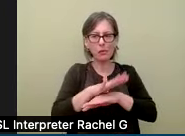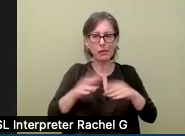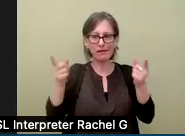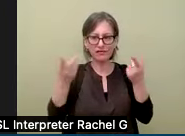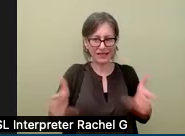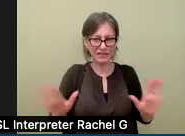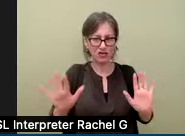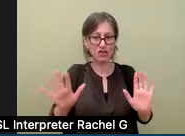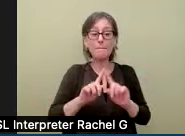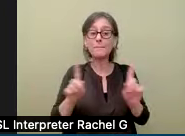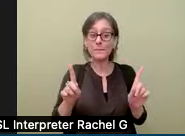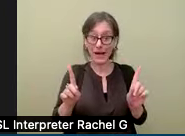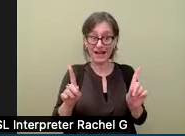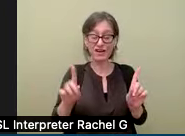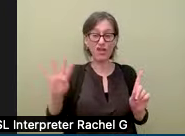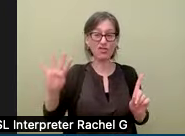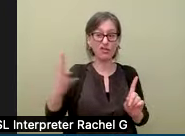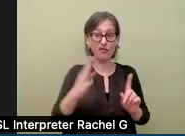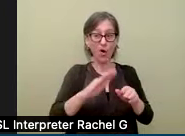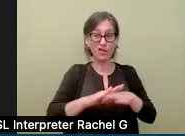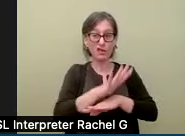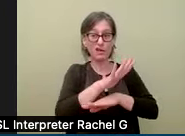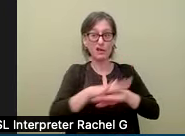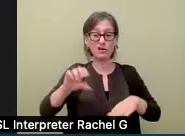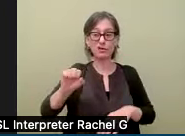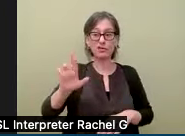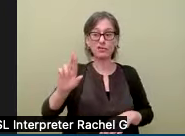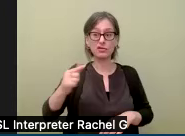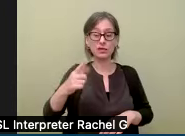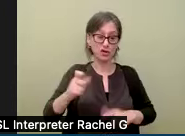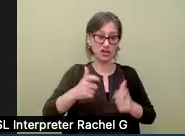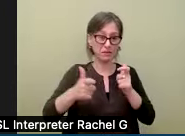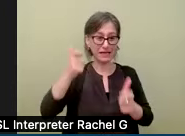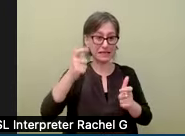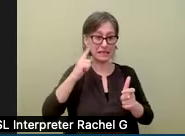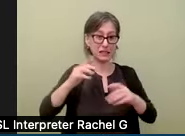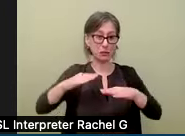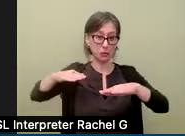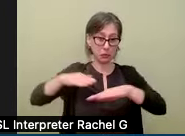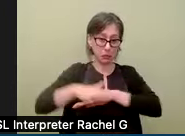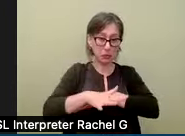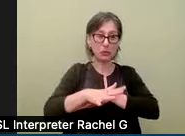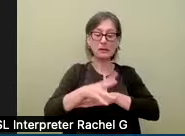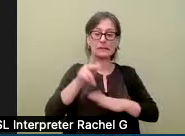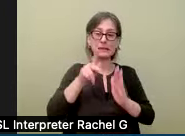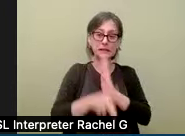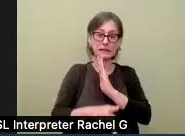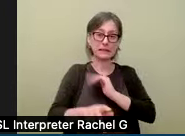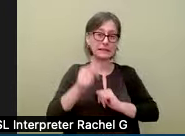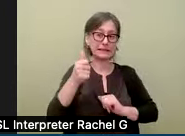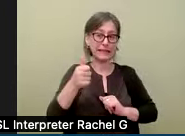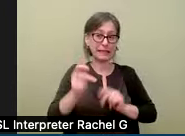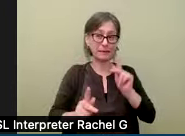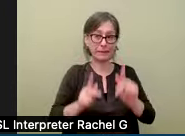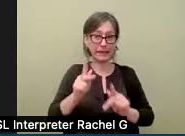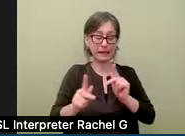Excuse me. However, the 4th surge was the largest. At 21 feet high, the surge swept into Crescent City, taking the lives of 10 people. A total